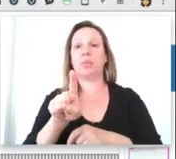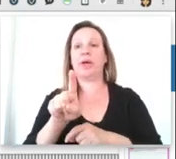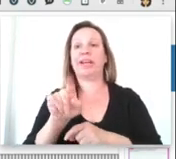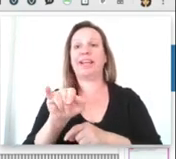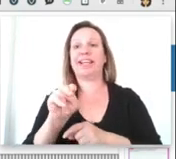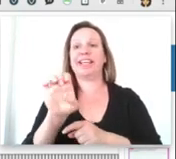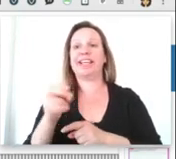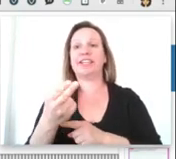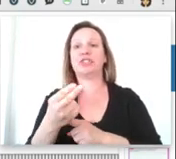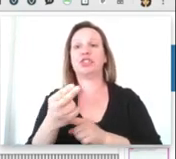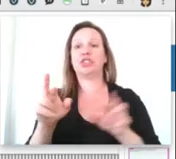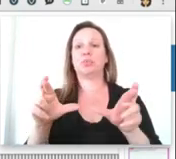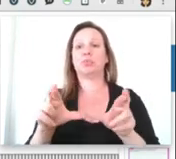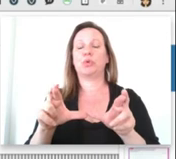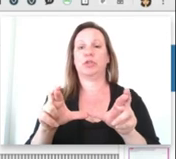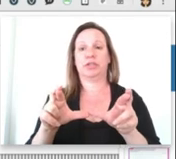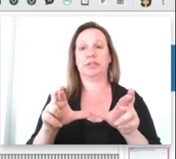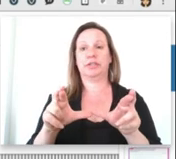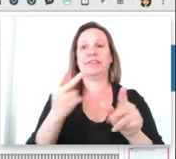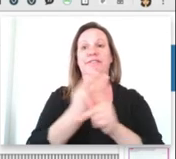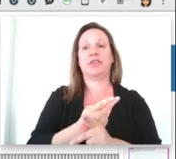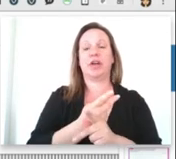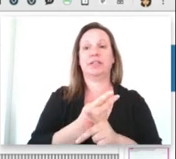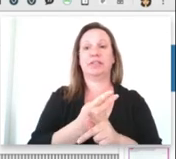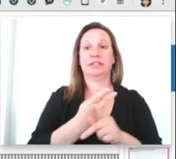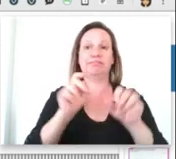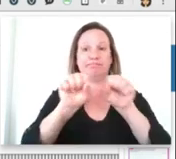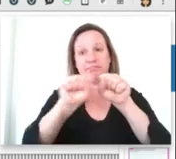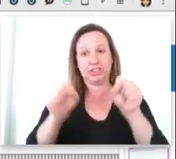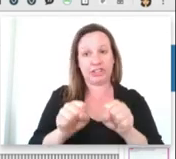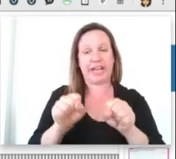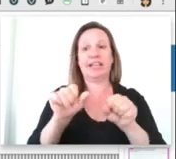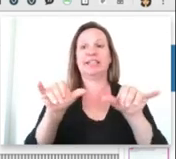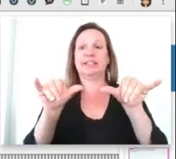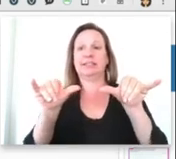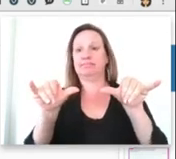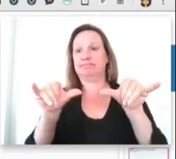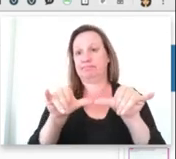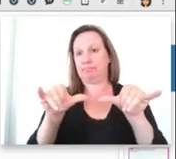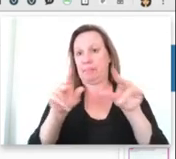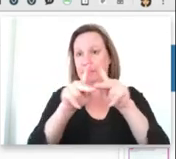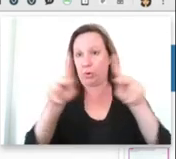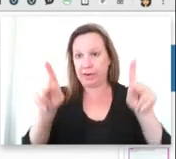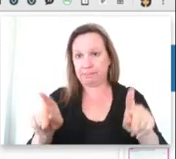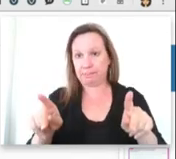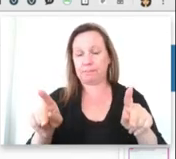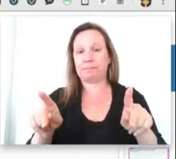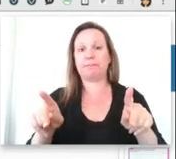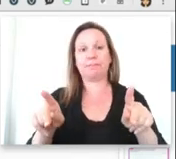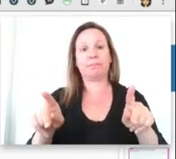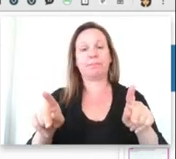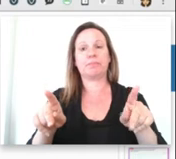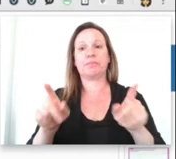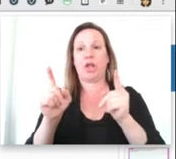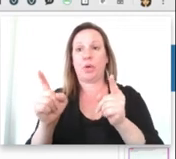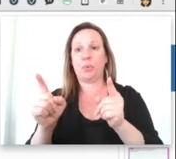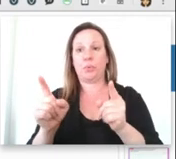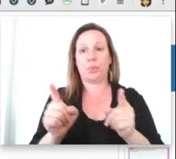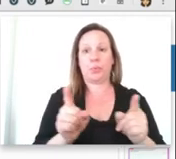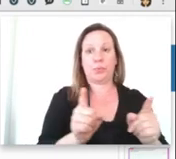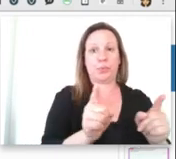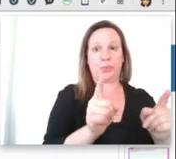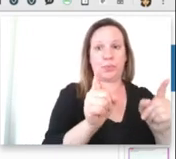shape, and then we're going to be figuring out the perimeter. So I'm going to go ahead and take my ruler, and I'm going to go ahead, line